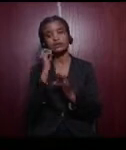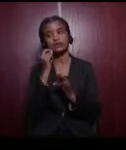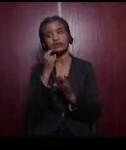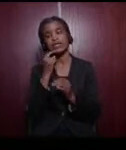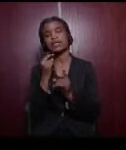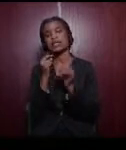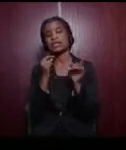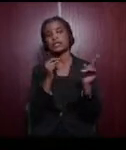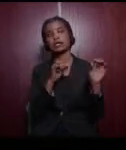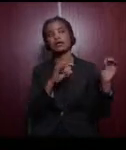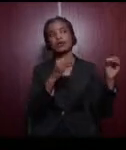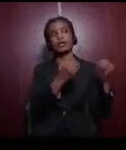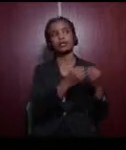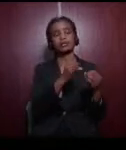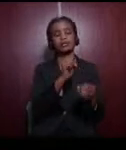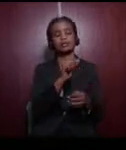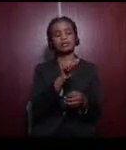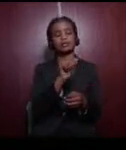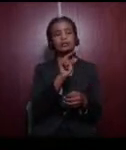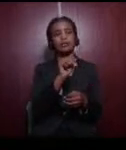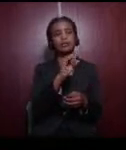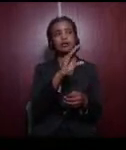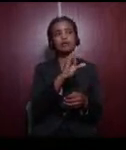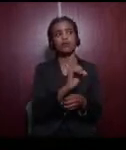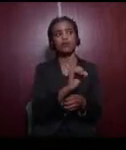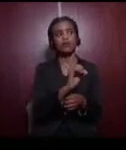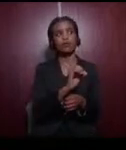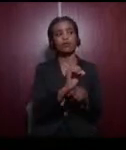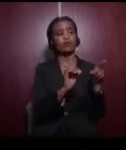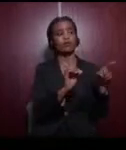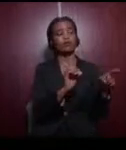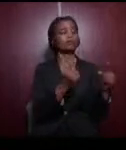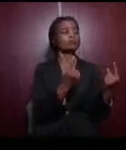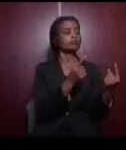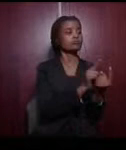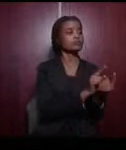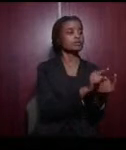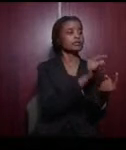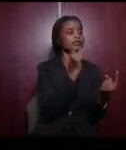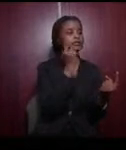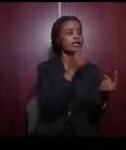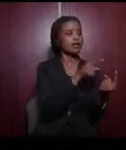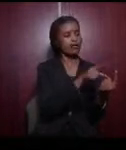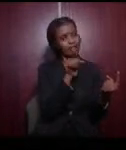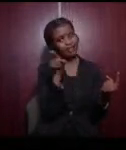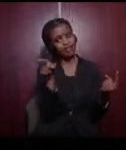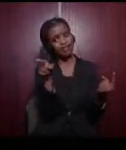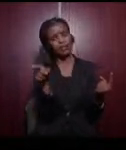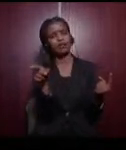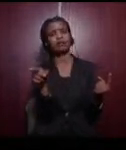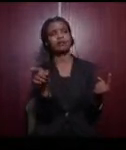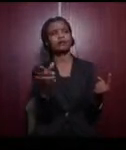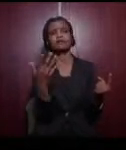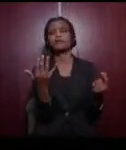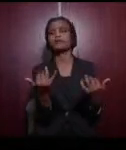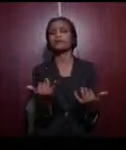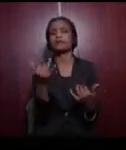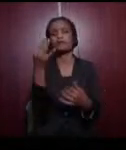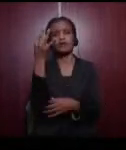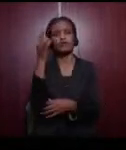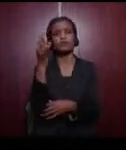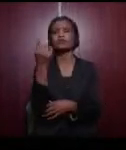organization which is Sanko, hari yako Sanko ka councillor. So what does the government do ka councillor eleng